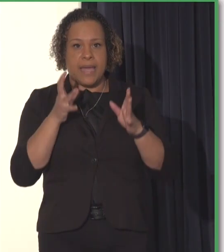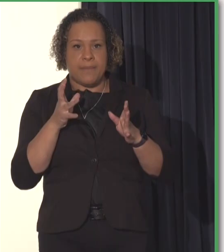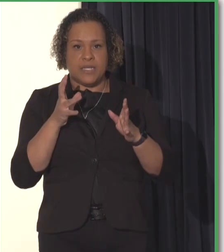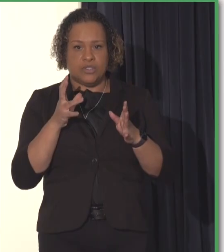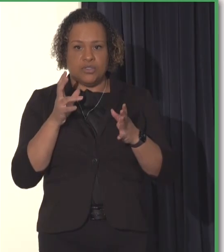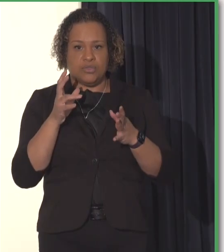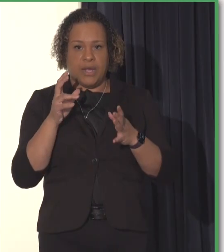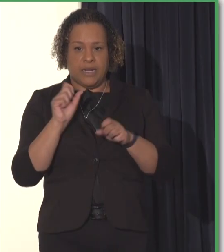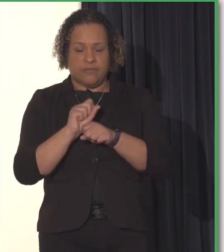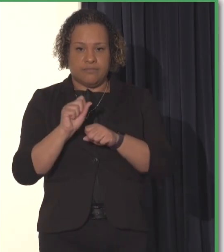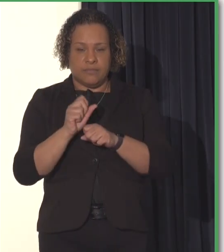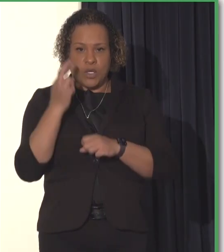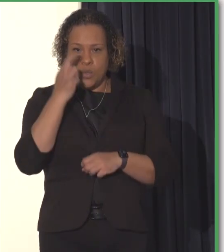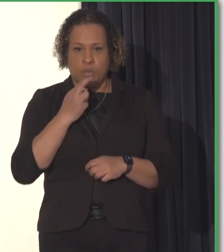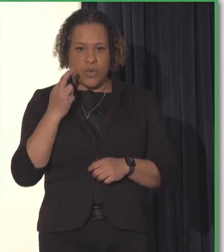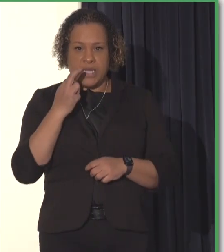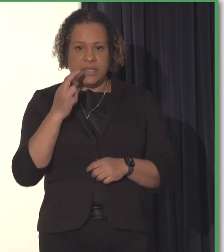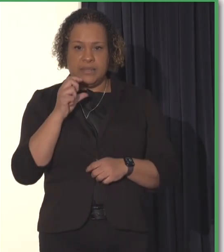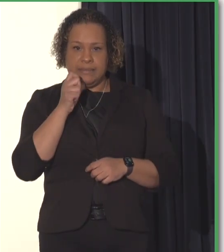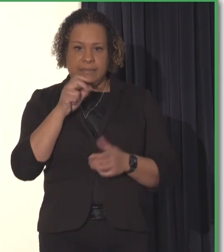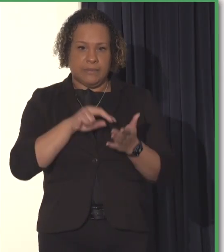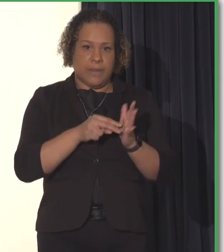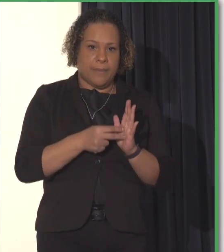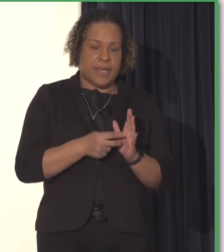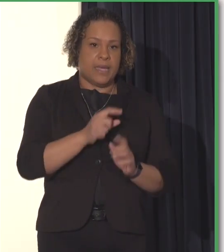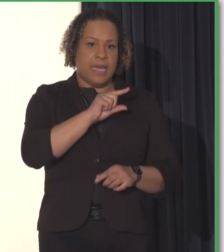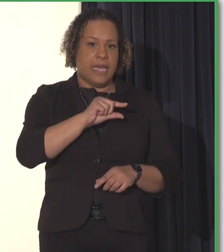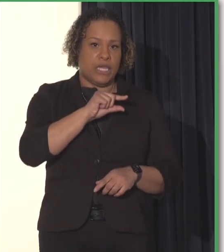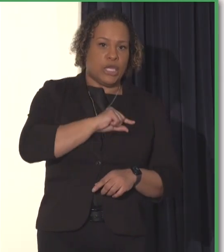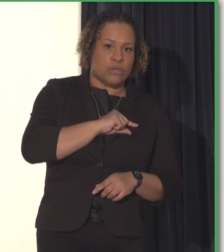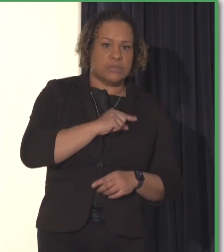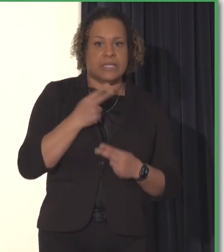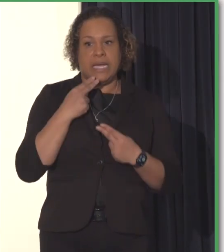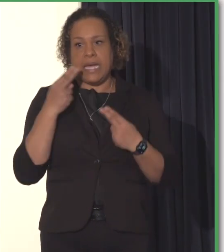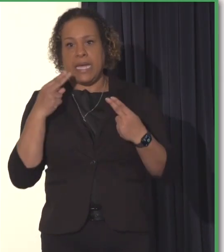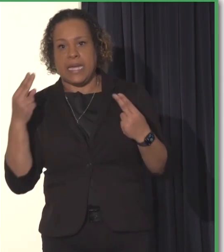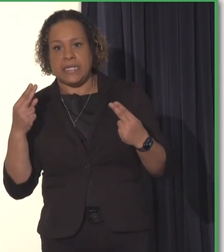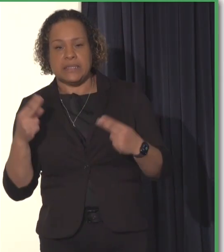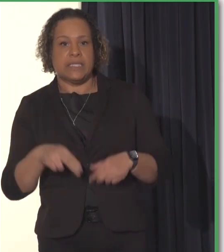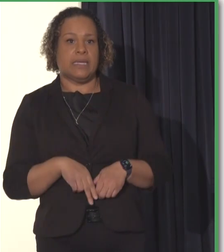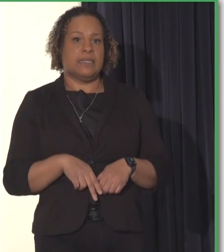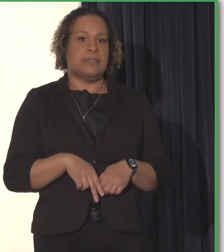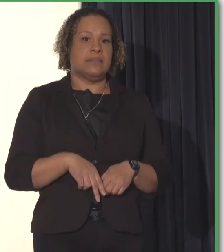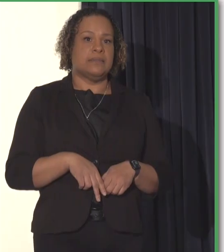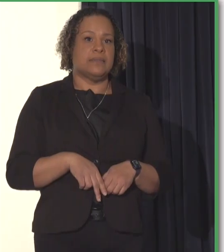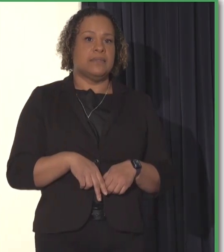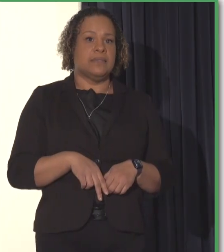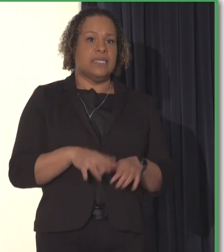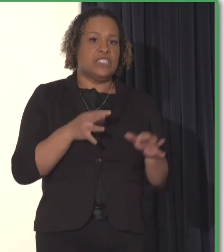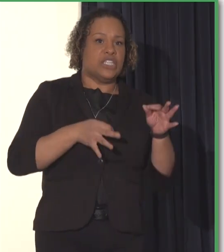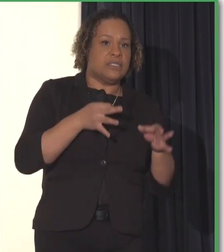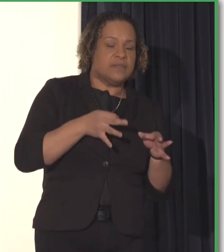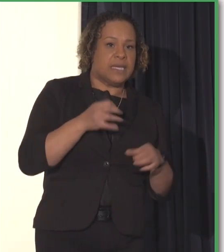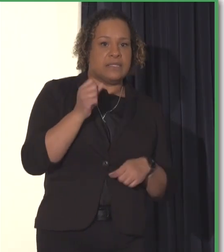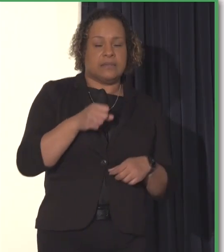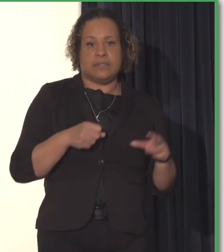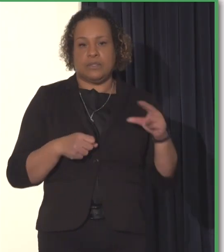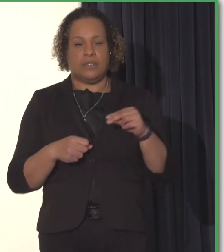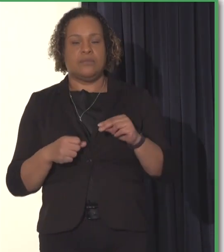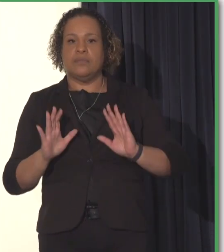no indication of guilt or innocent or a justification or not justified. This is just simply a way for us